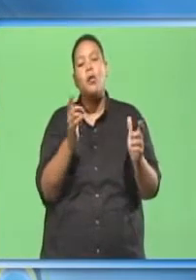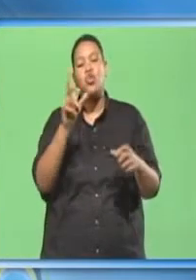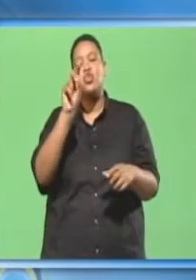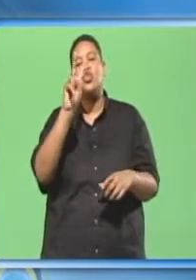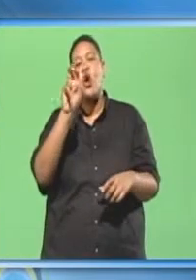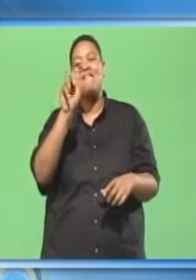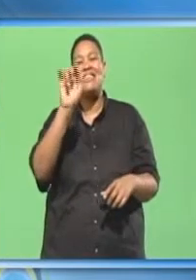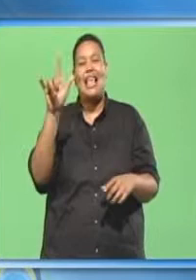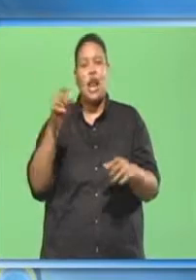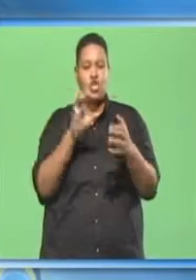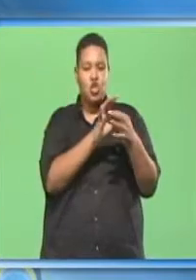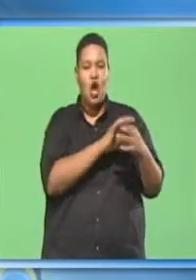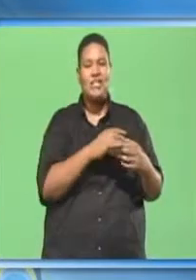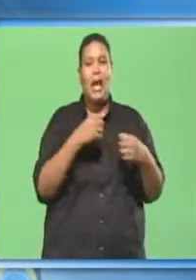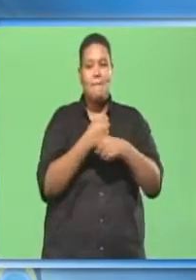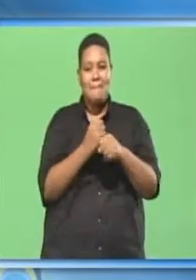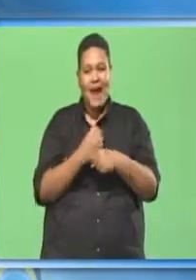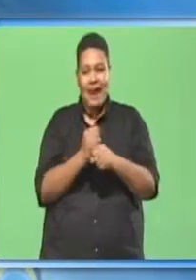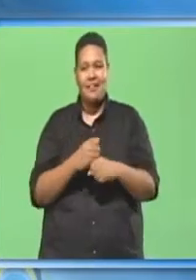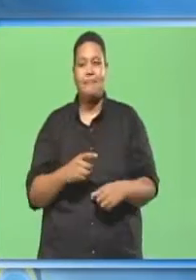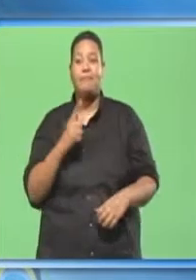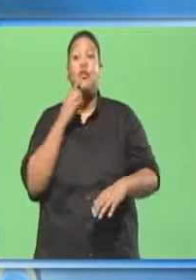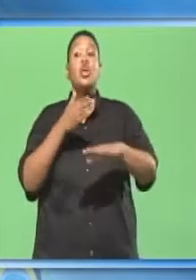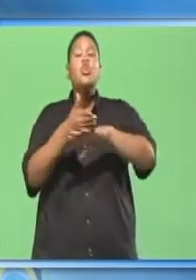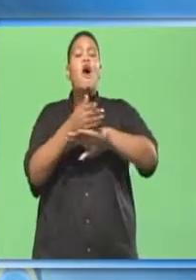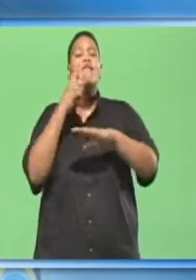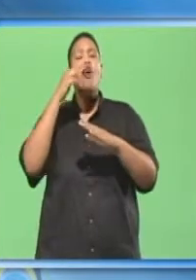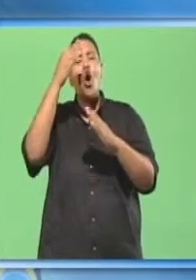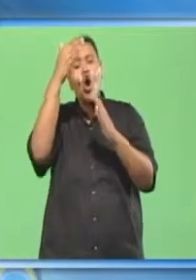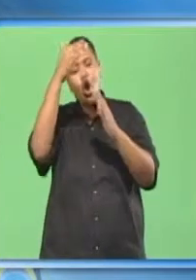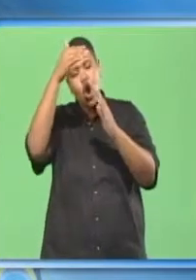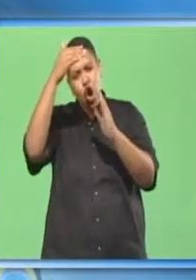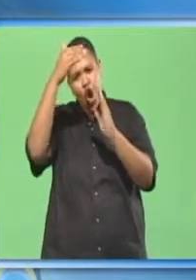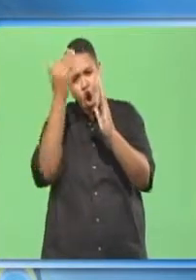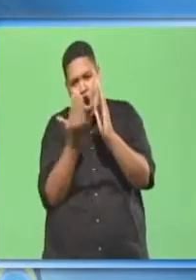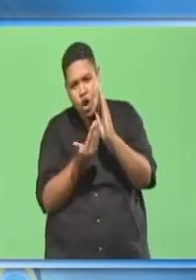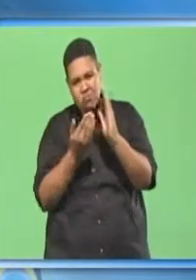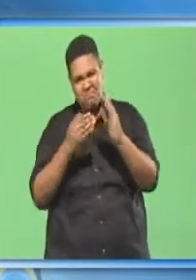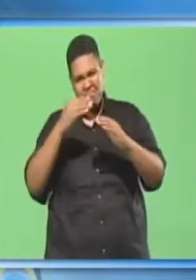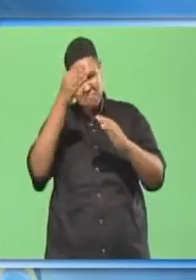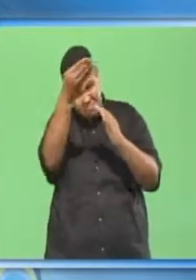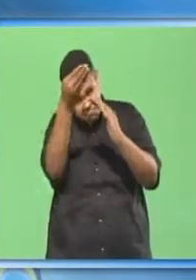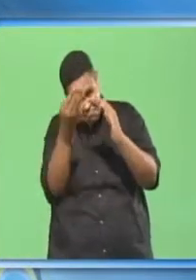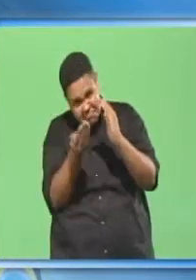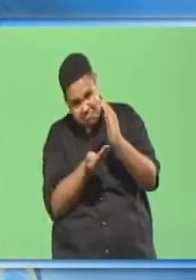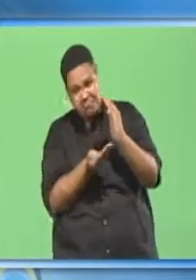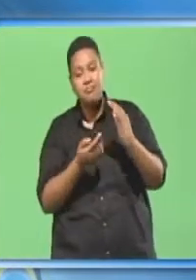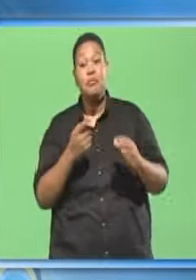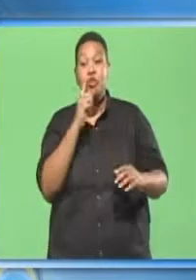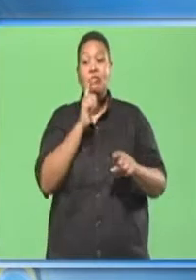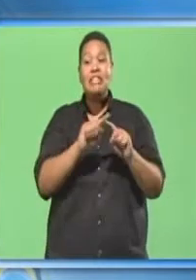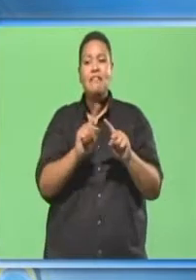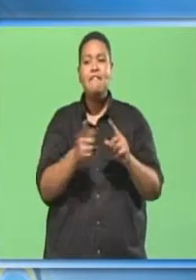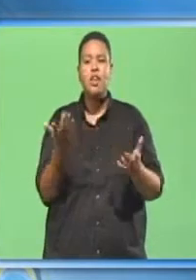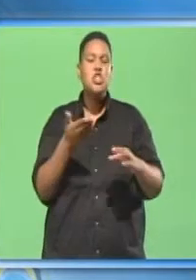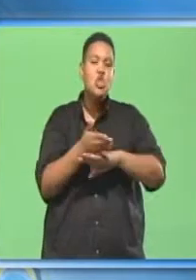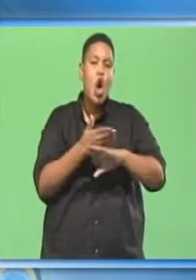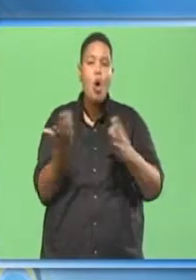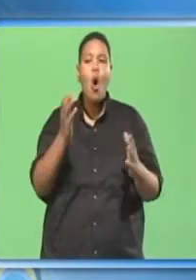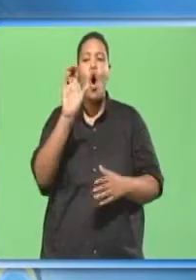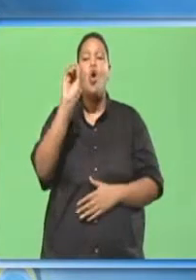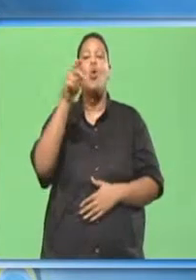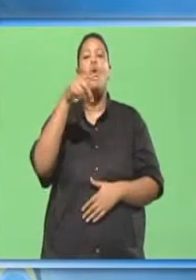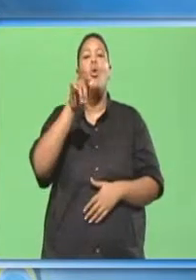joints. Saws for cutting curves. Some of the saws used for cutting curves are, for example, coping